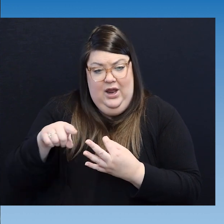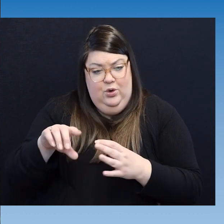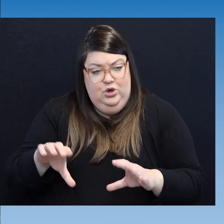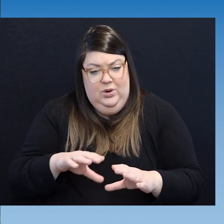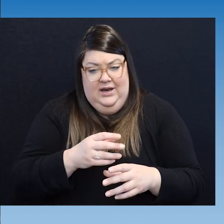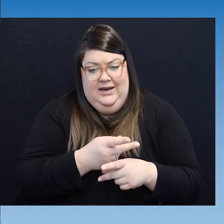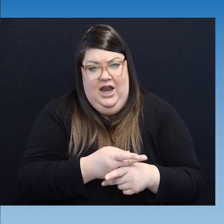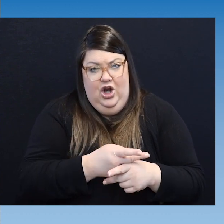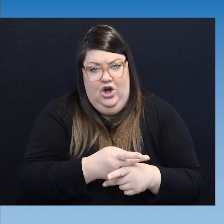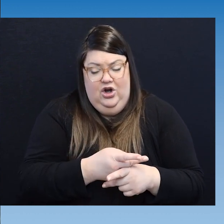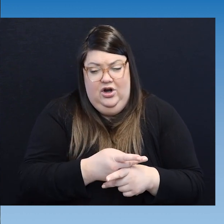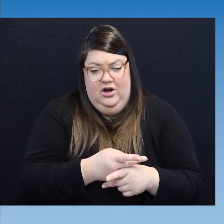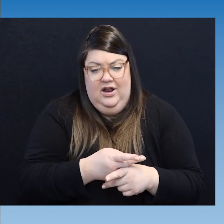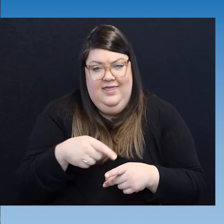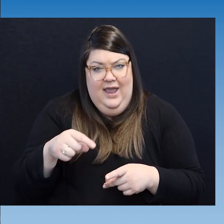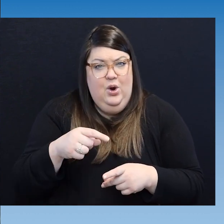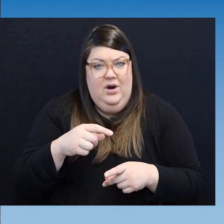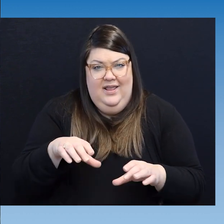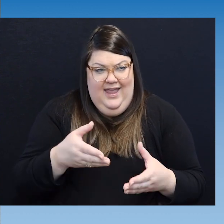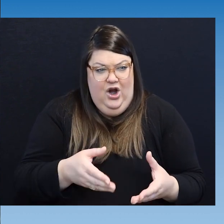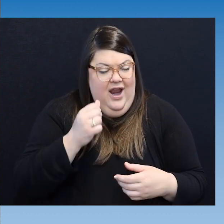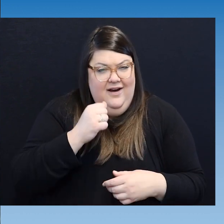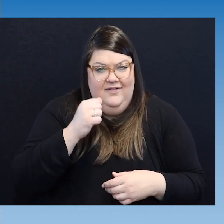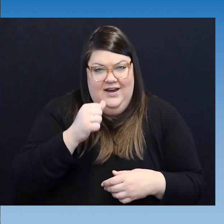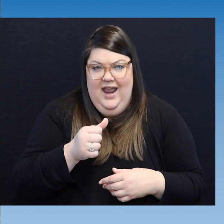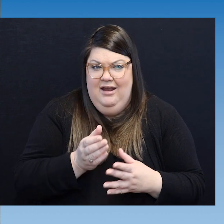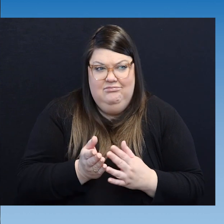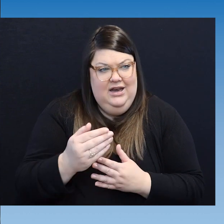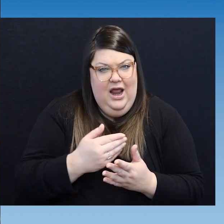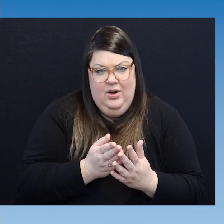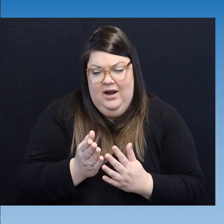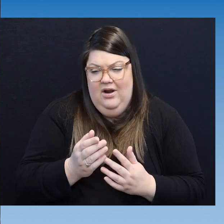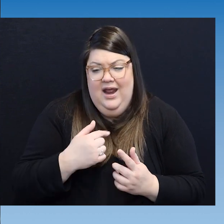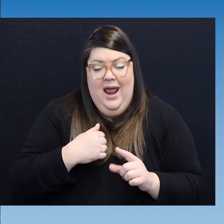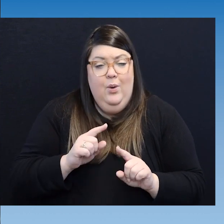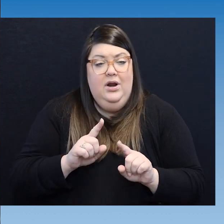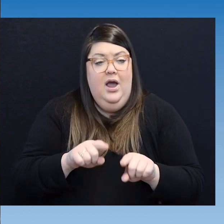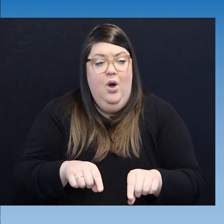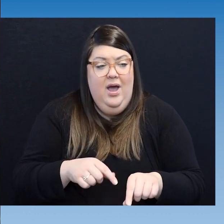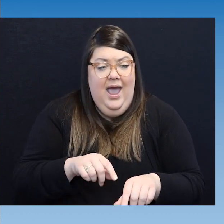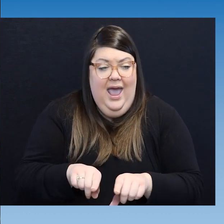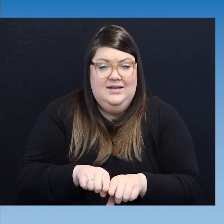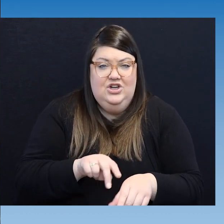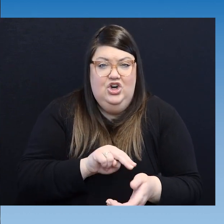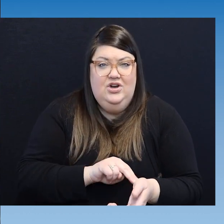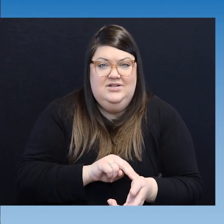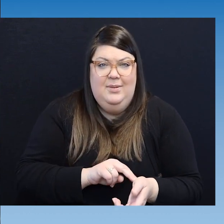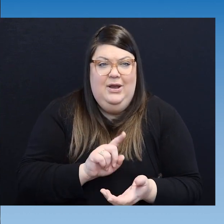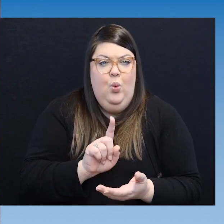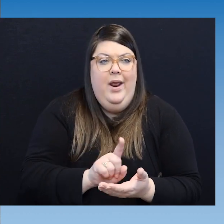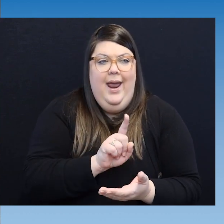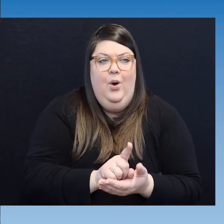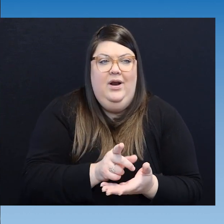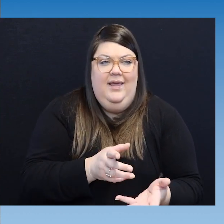caregiving, or people that were there day in and day out. When I would come as a nurse, I would be there for an